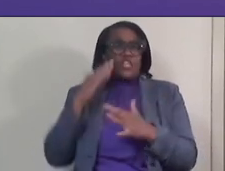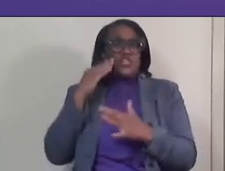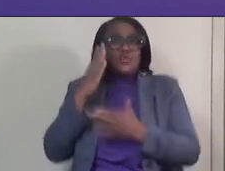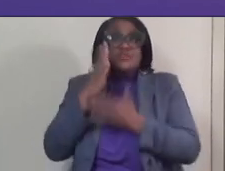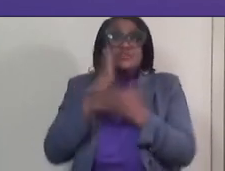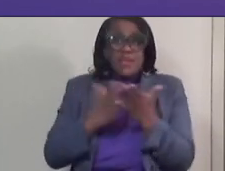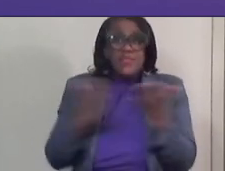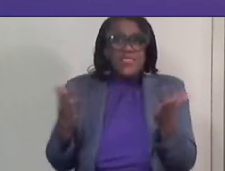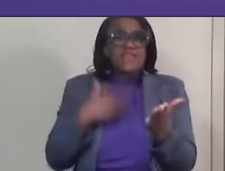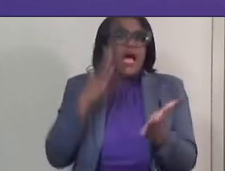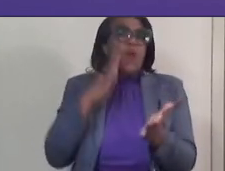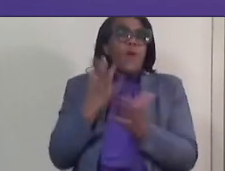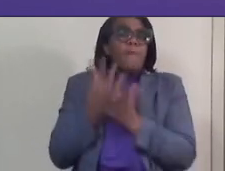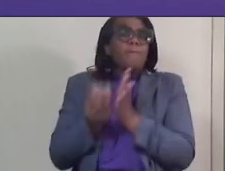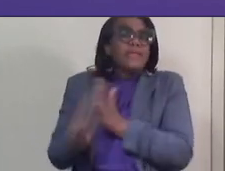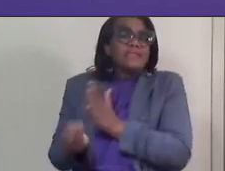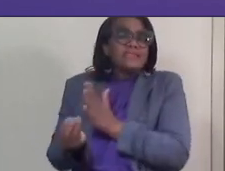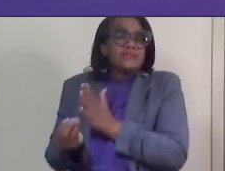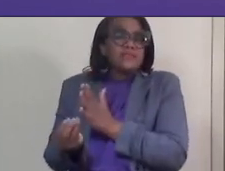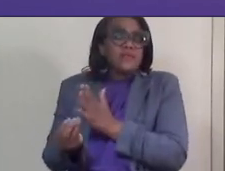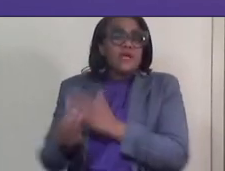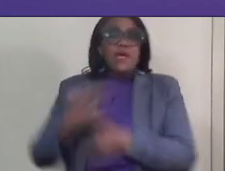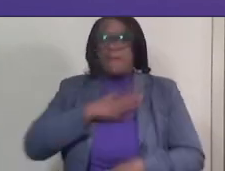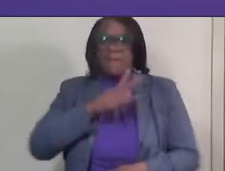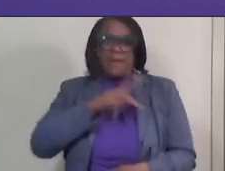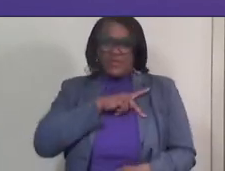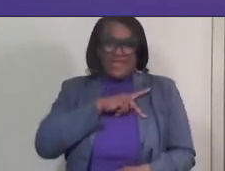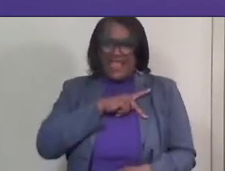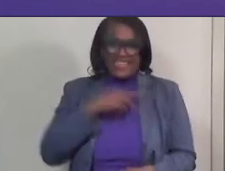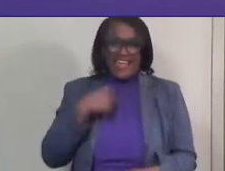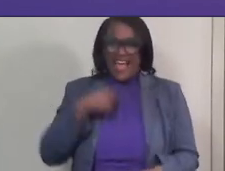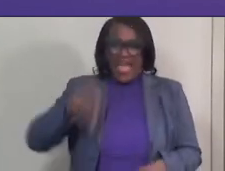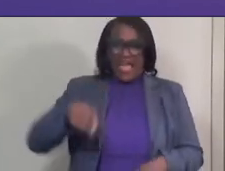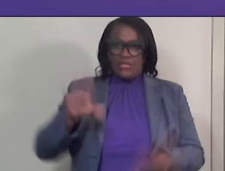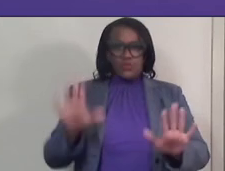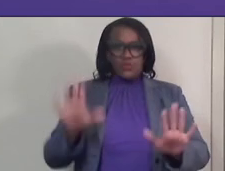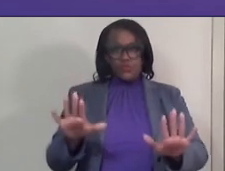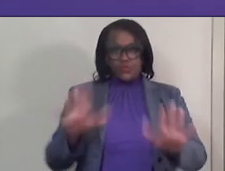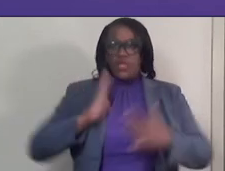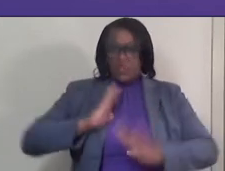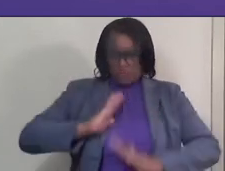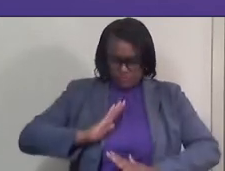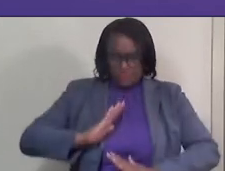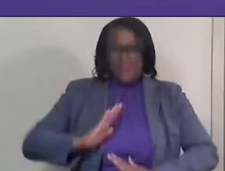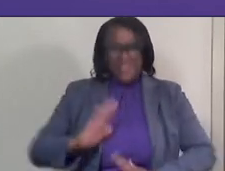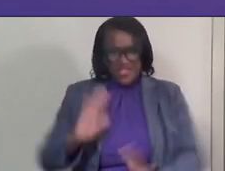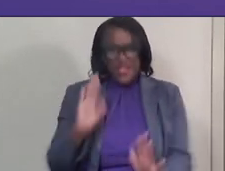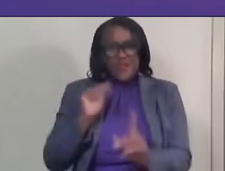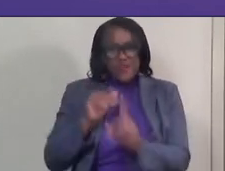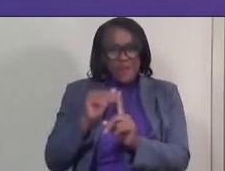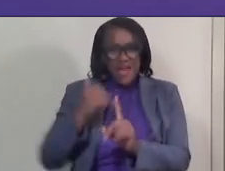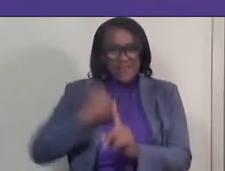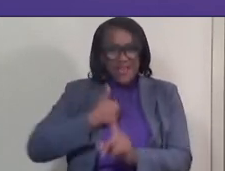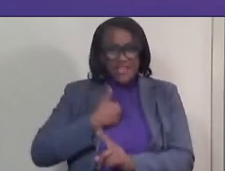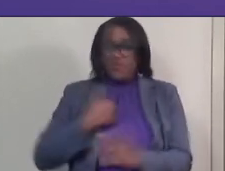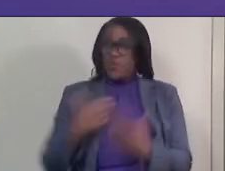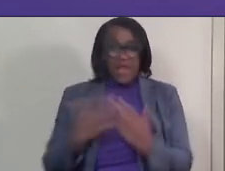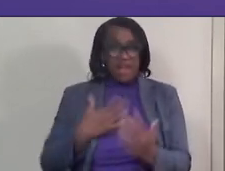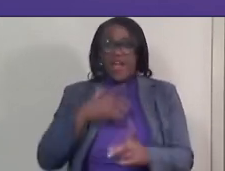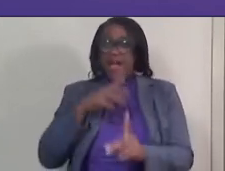miss. And again, with my personality, I had to just calm myself and remind myself that whatever I